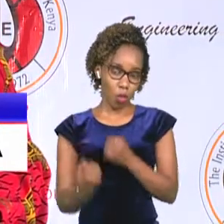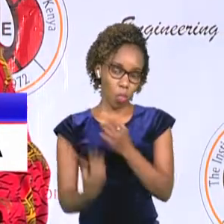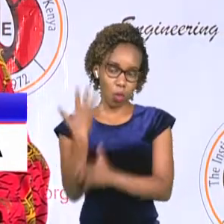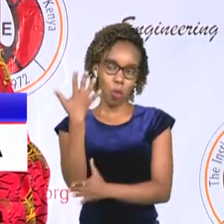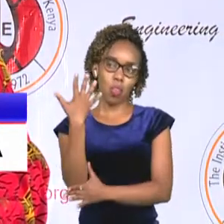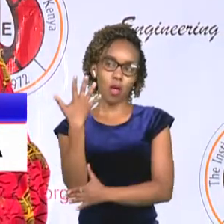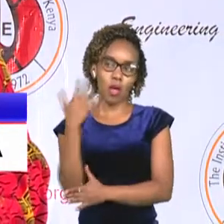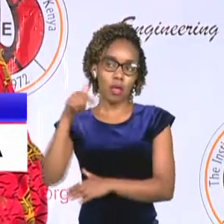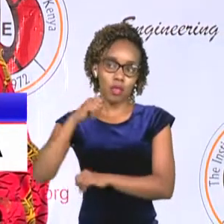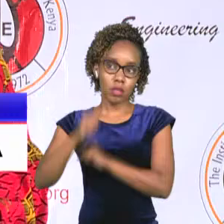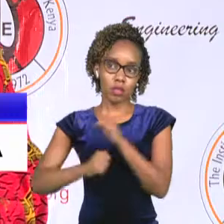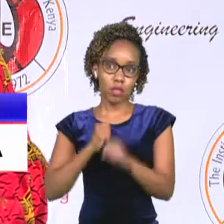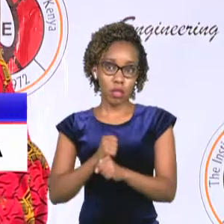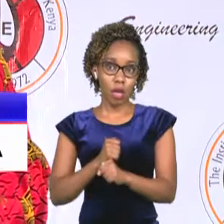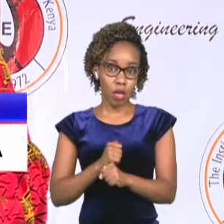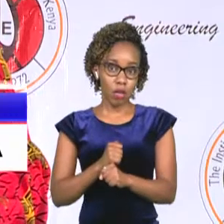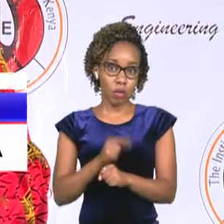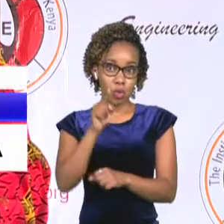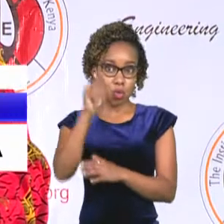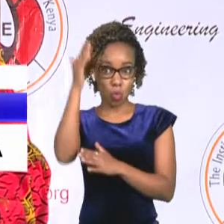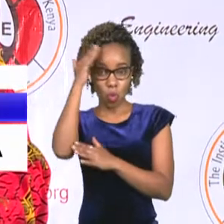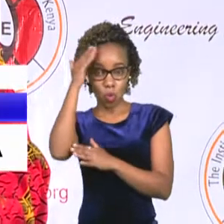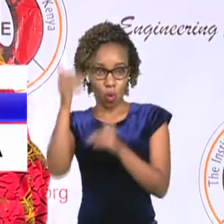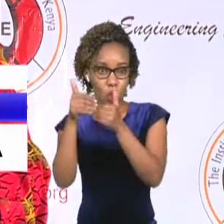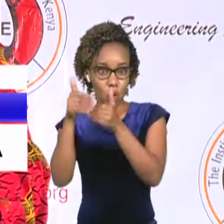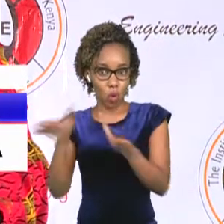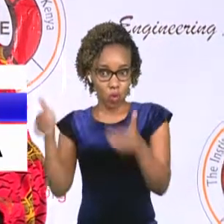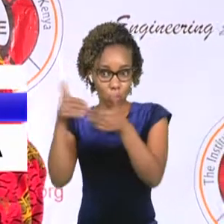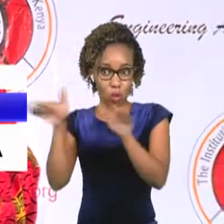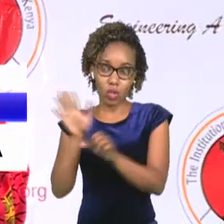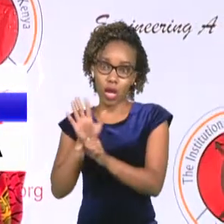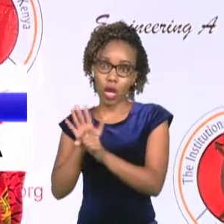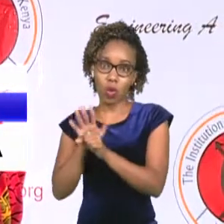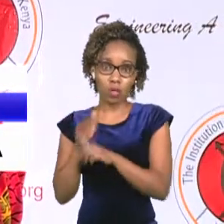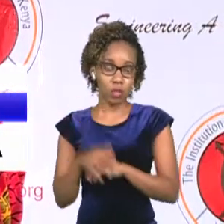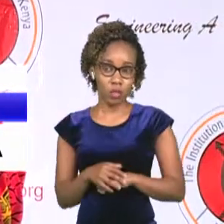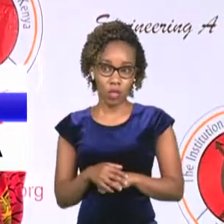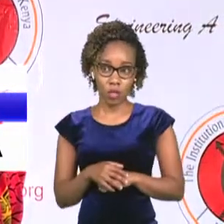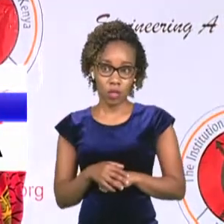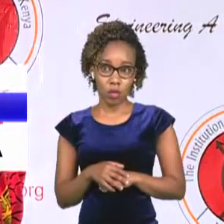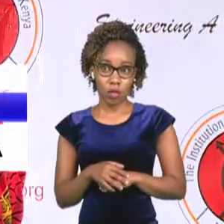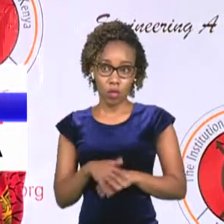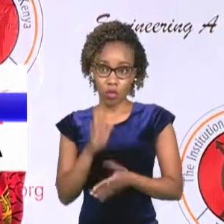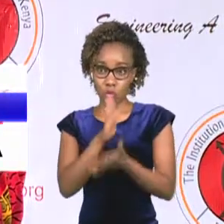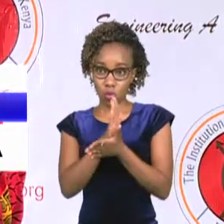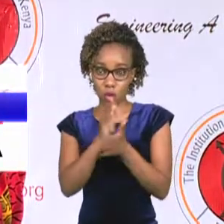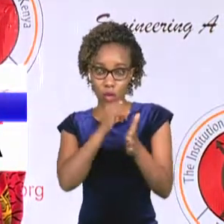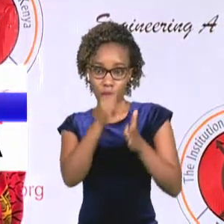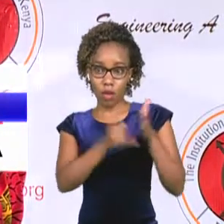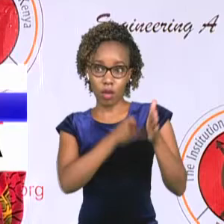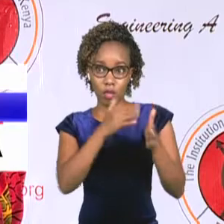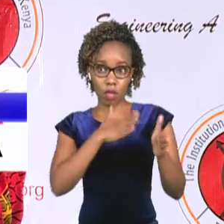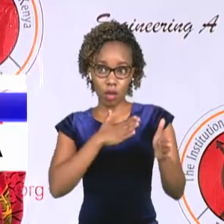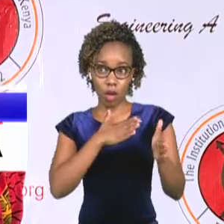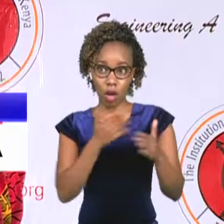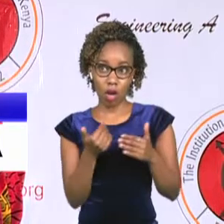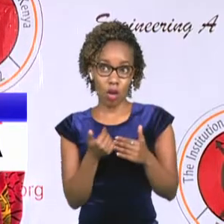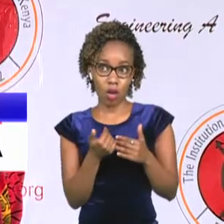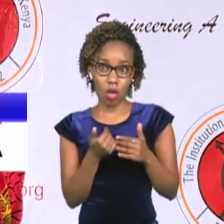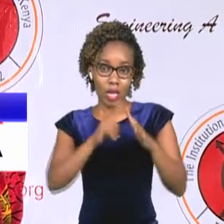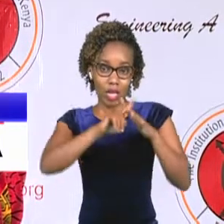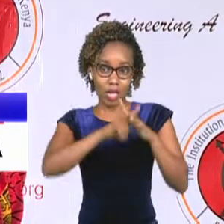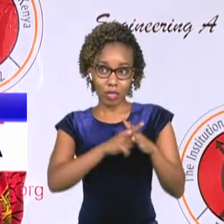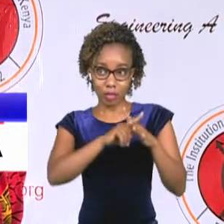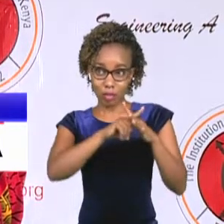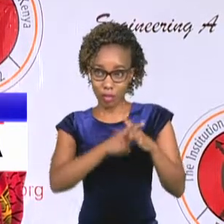this financial year. So you can imagine the losses we are having. Of course, we, as an industry, we lost a few of our